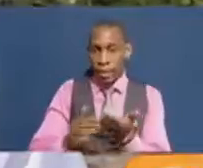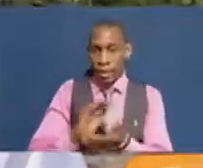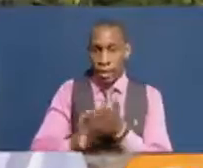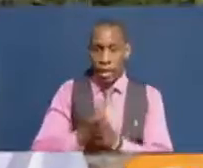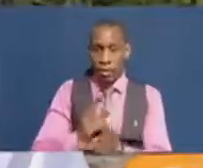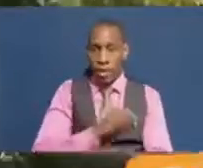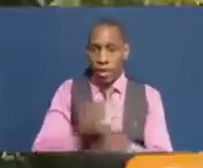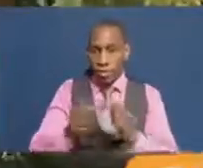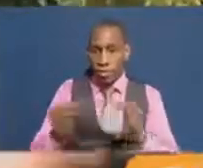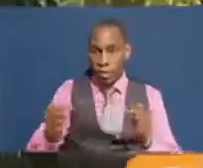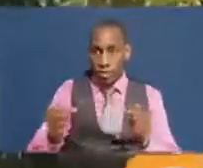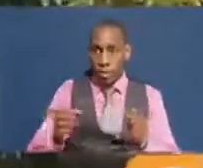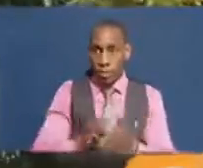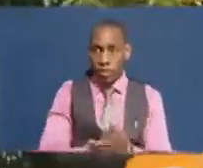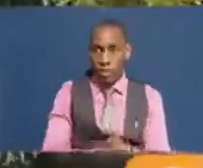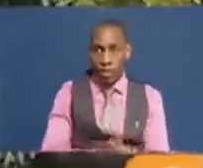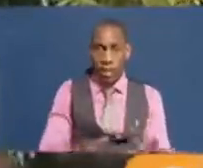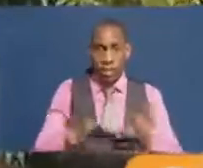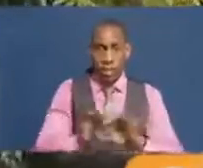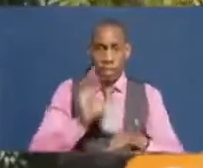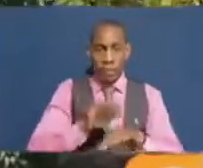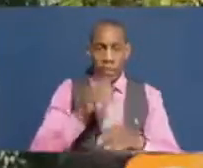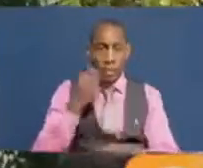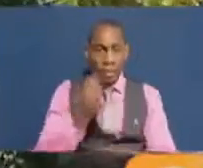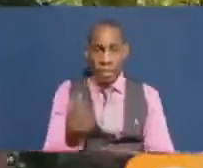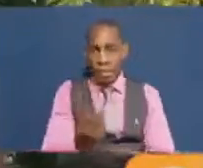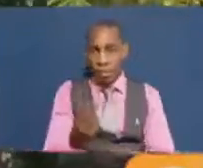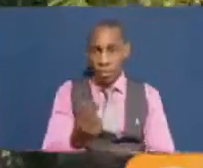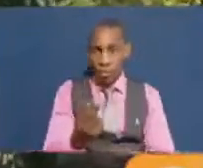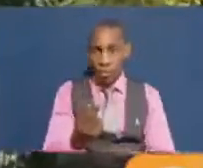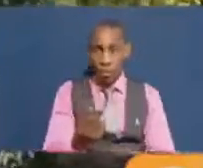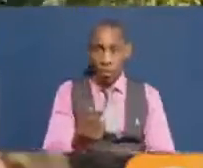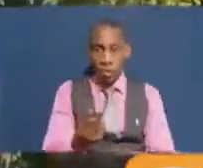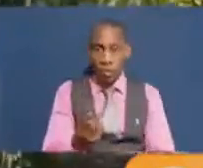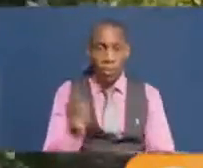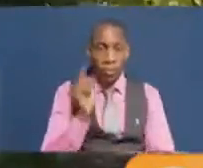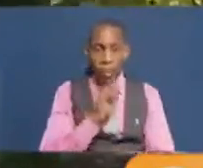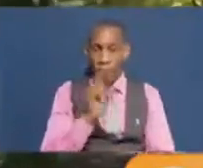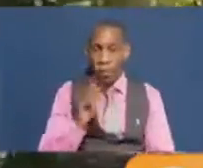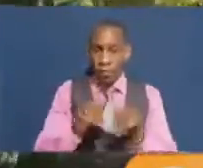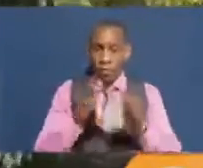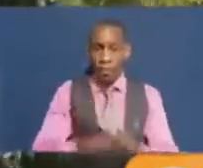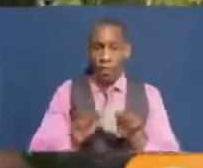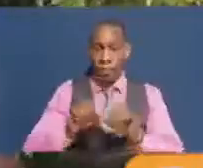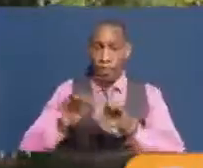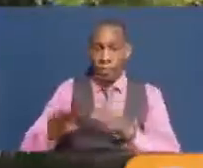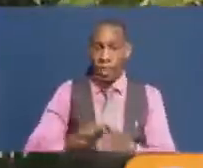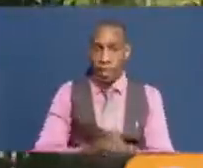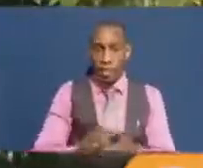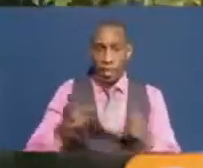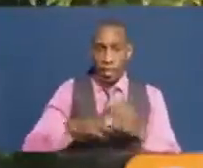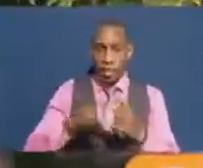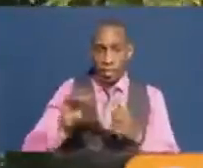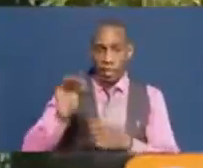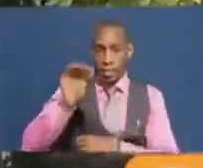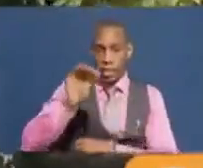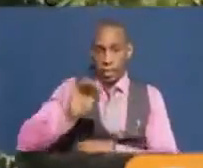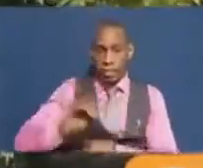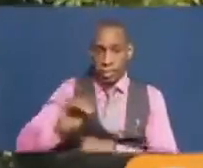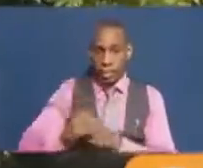natural resistance. The combined effects of these two diseases are enormous. Farmers stand to lose close to 70% of